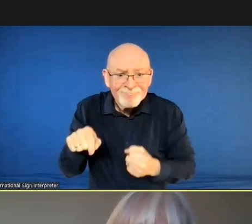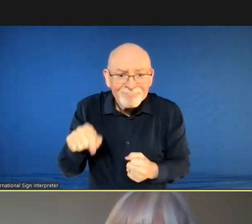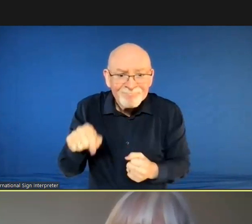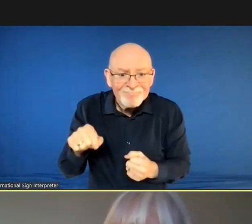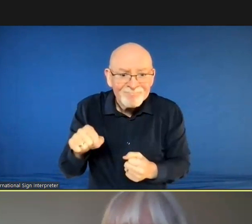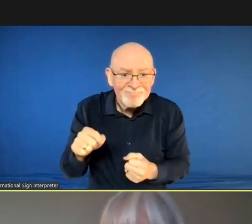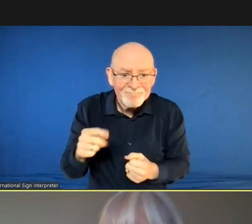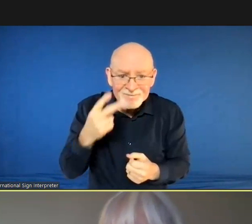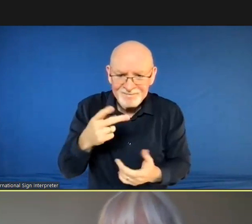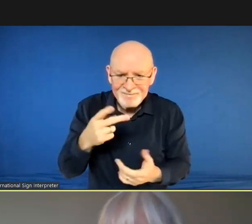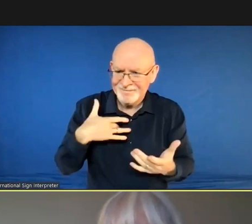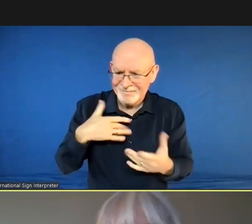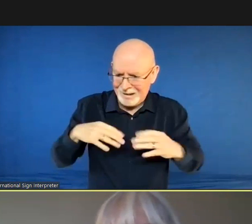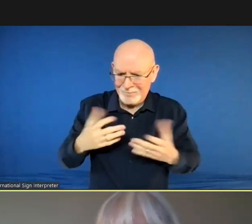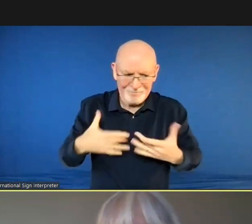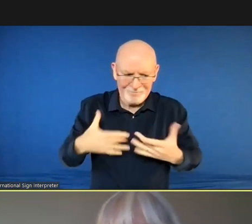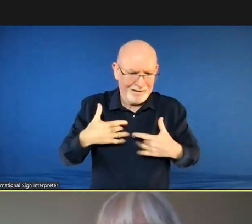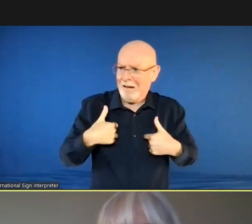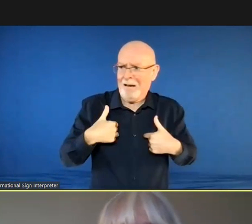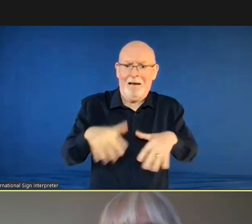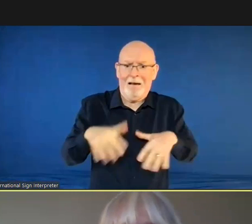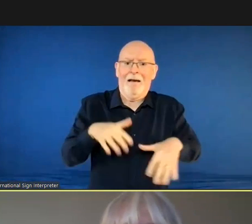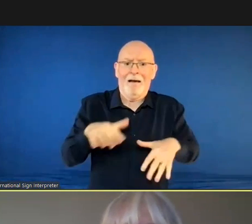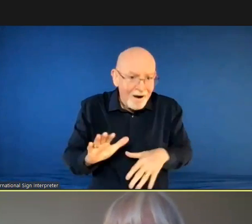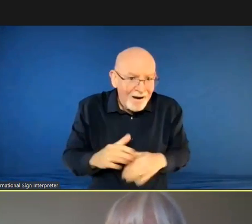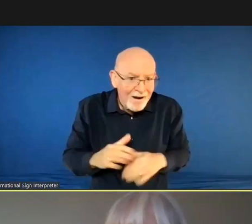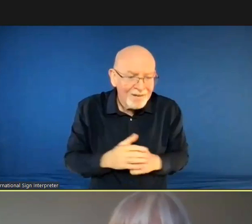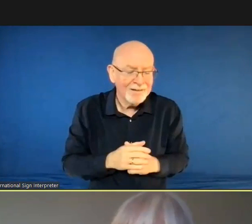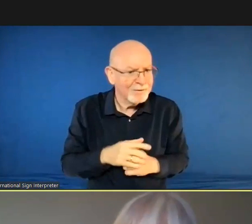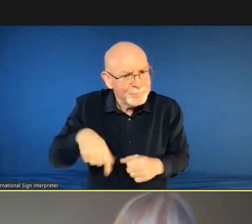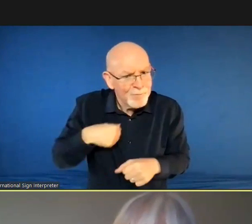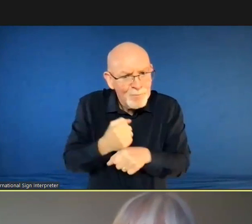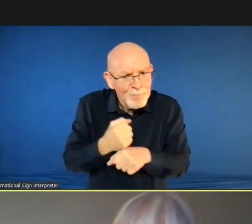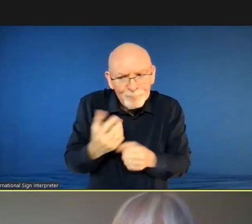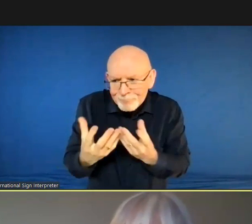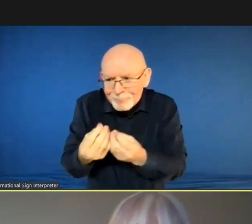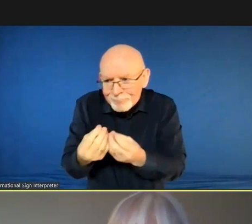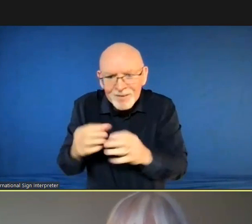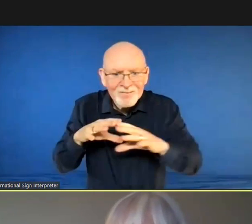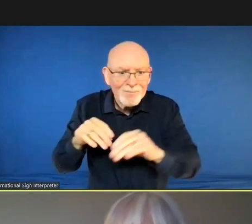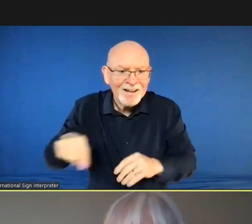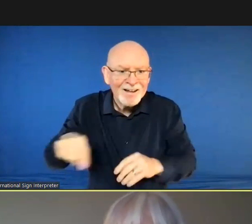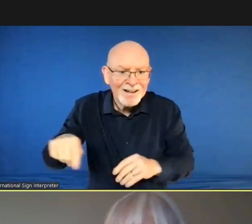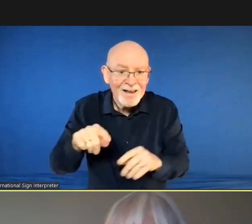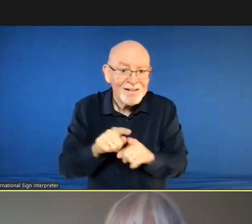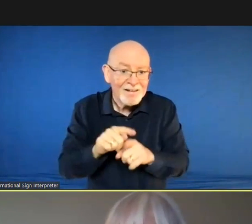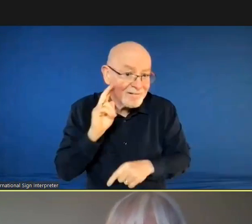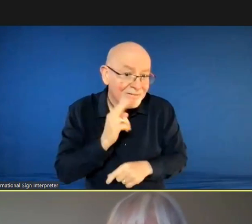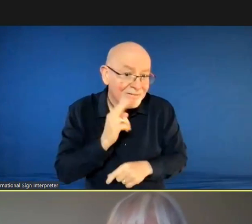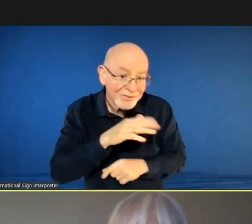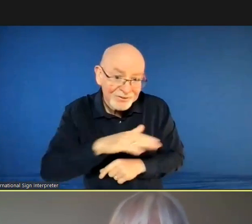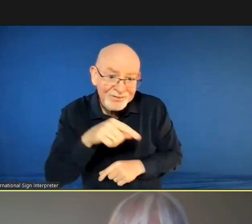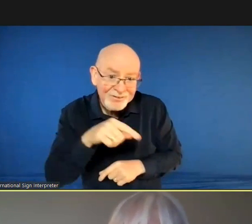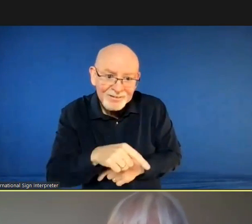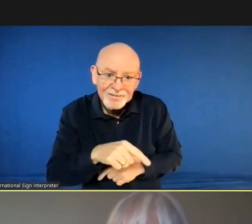work closely with families and with the deaf children to not only support them individually, but also to